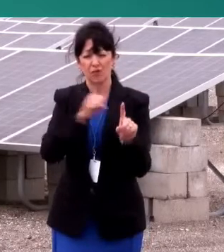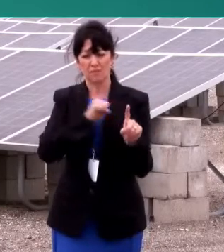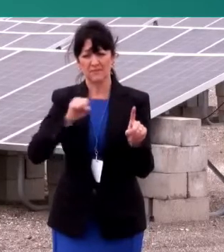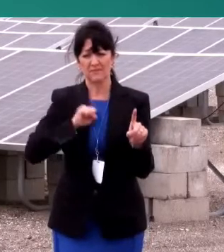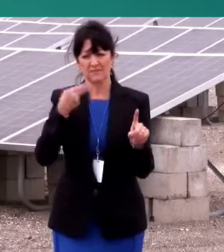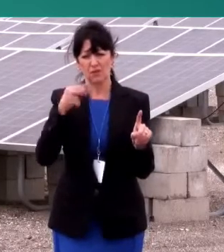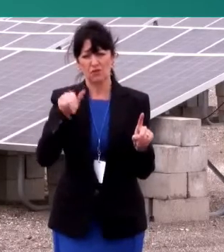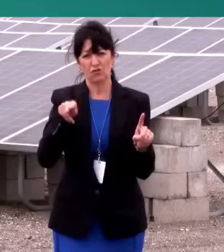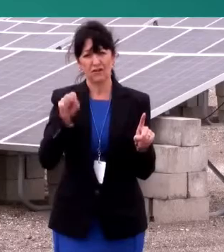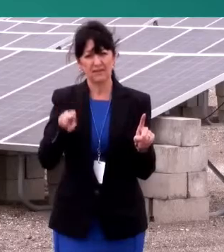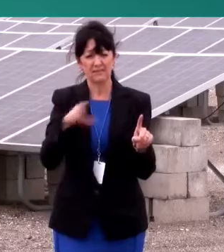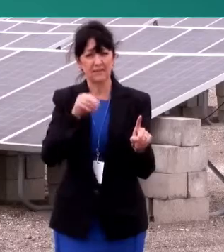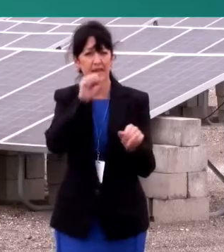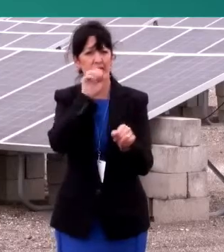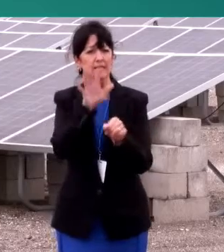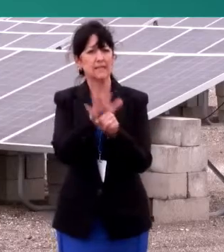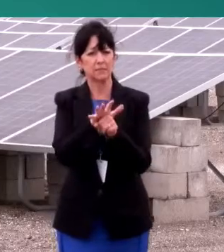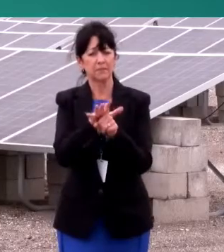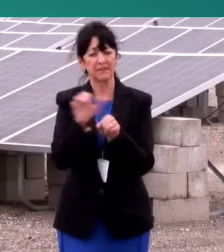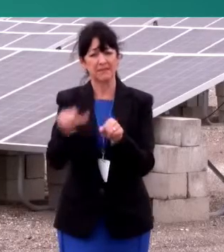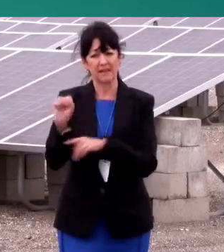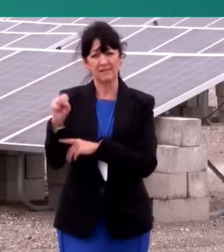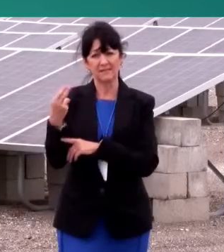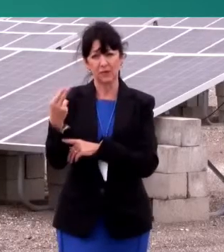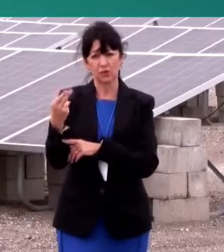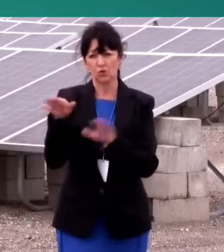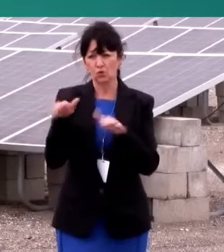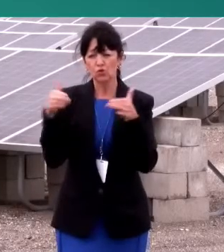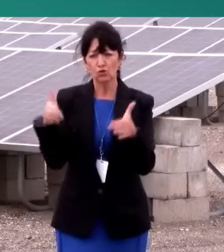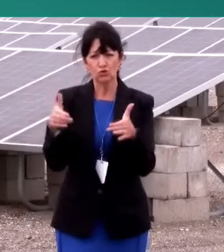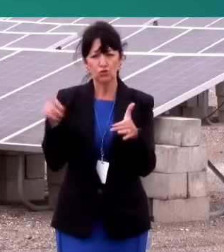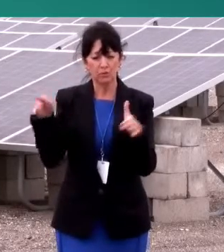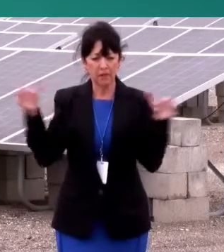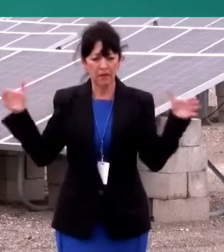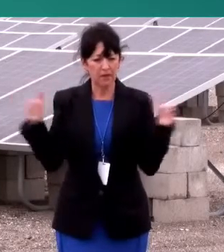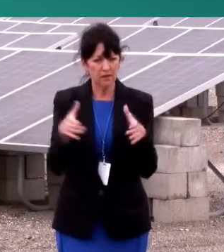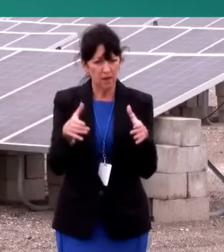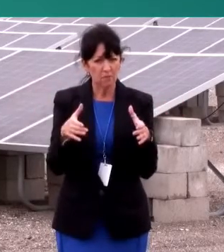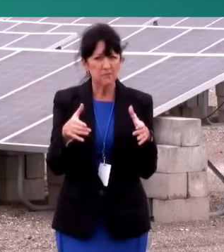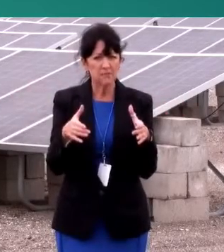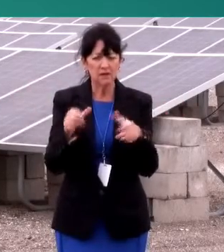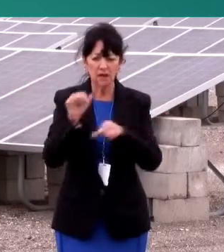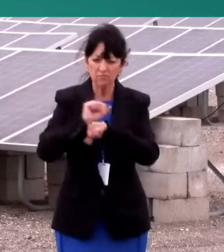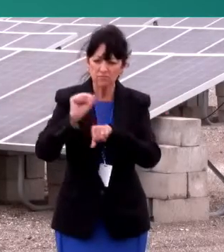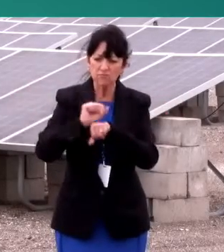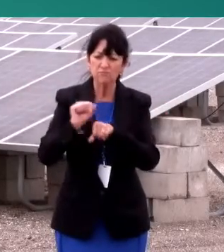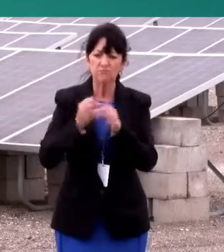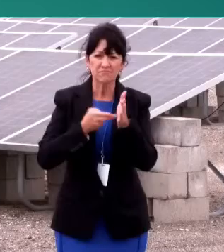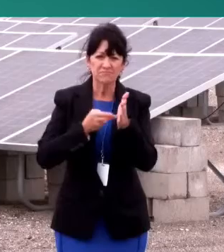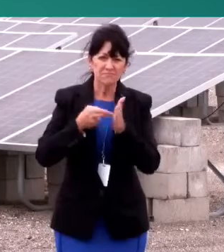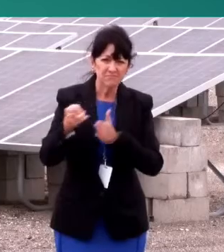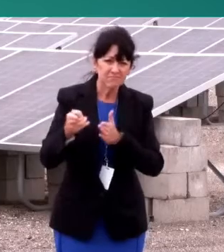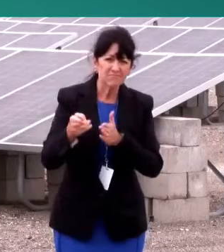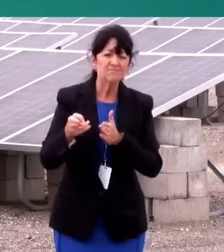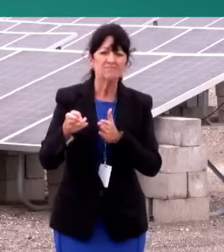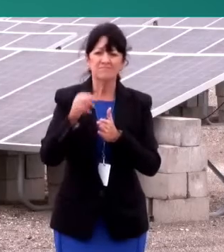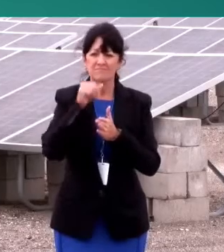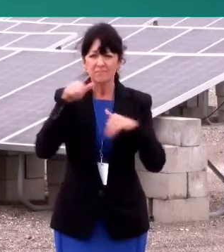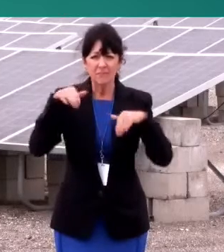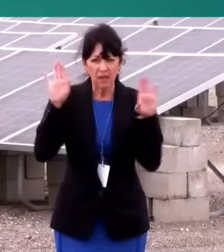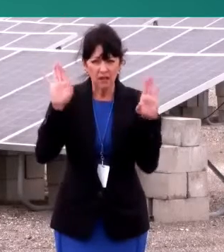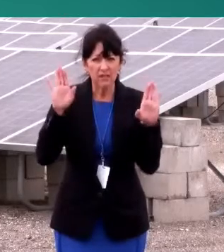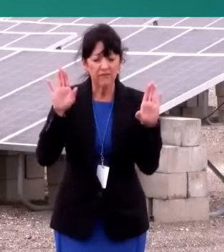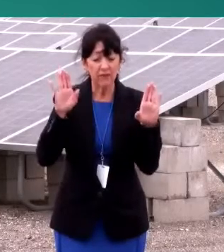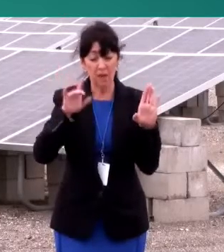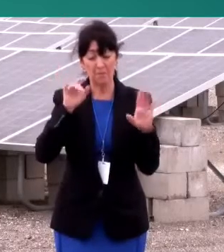Community Solar Stakeholder Group to come together in good faith and work on a very difficult issue that has been trying to be